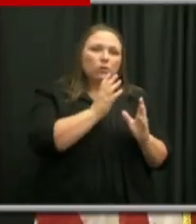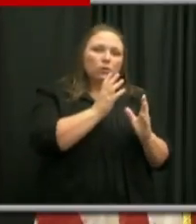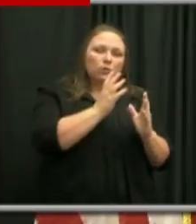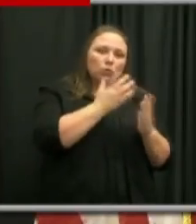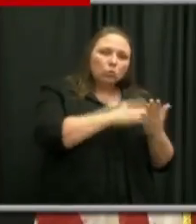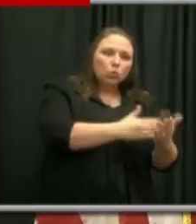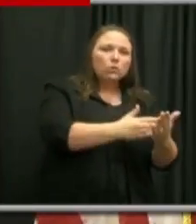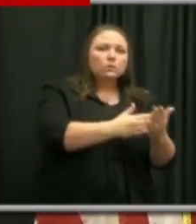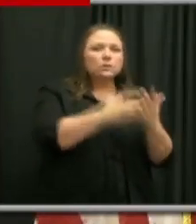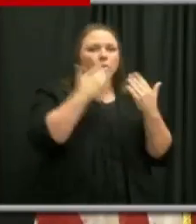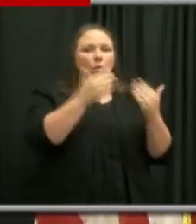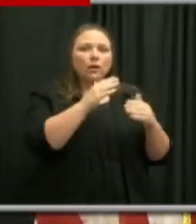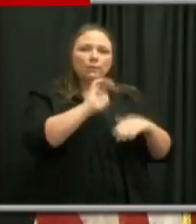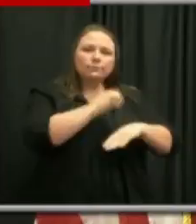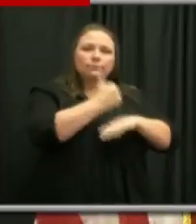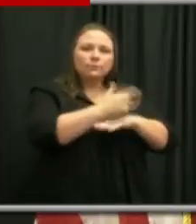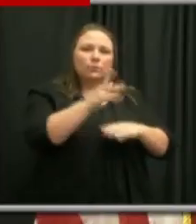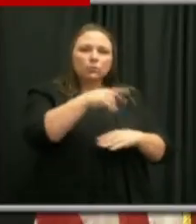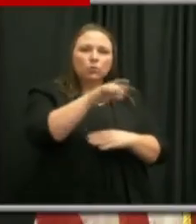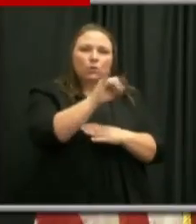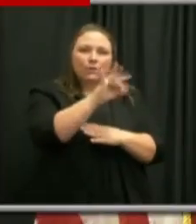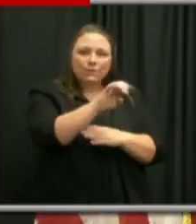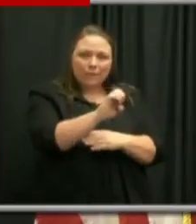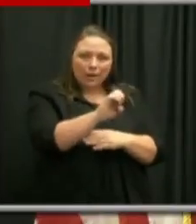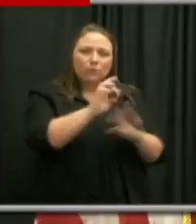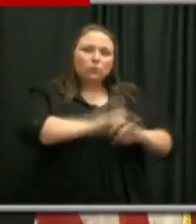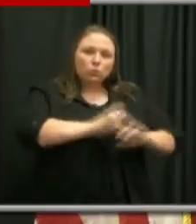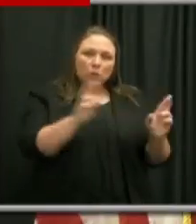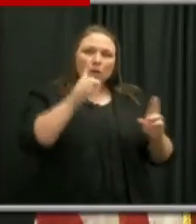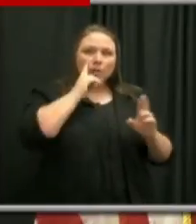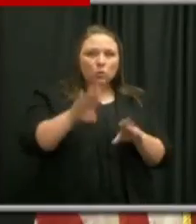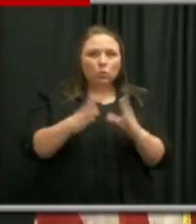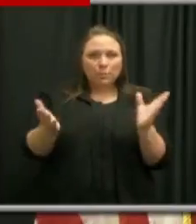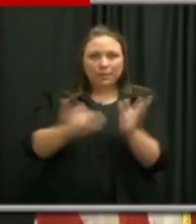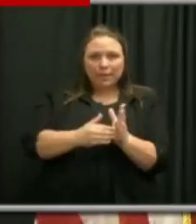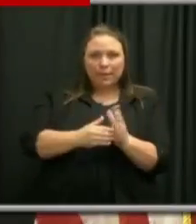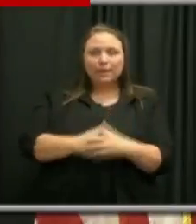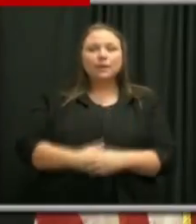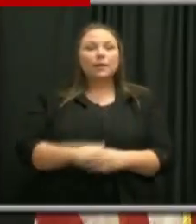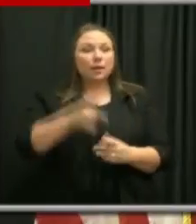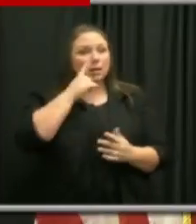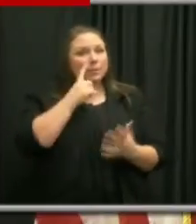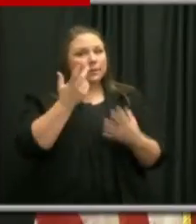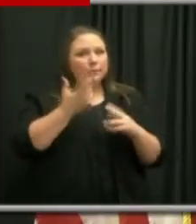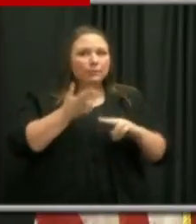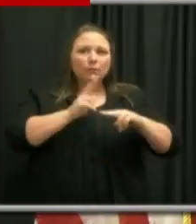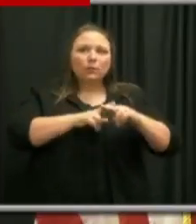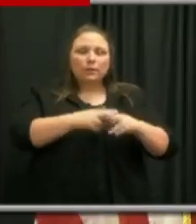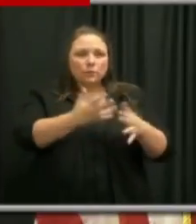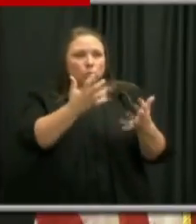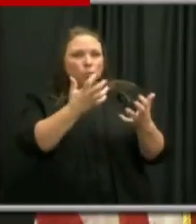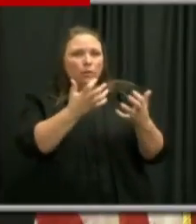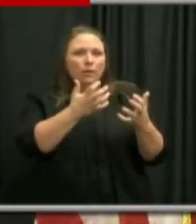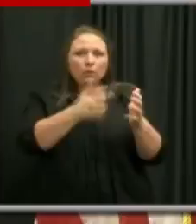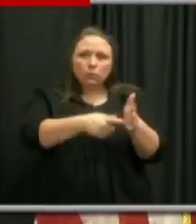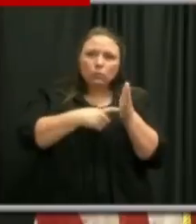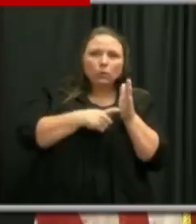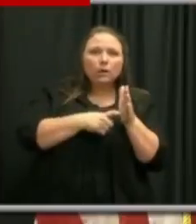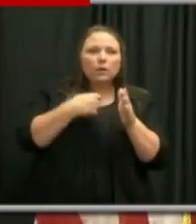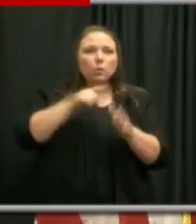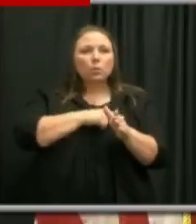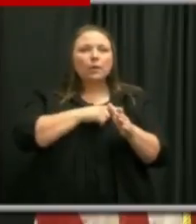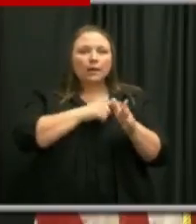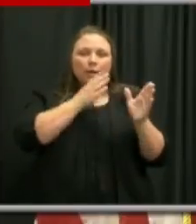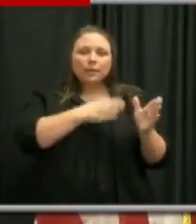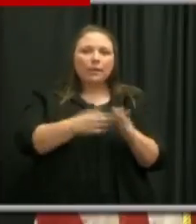profile today in preparation for the reopening. Due to increased demand and requests from the market, we plan to